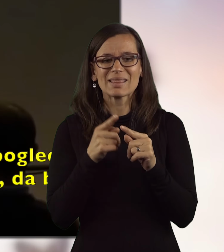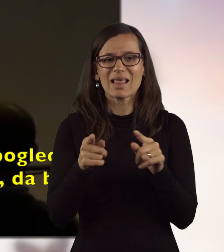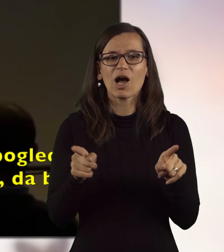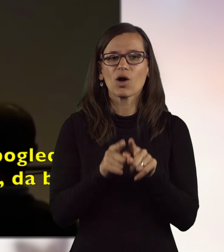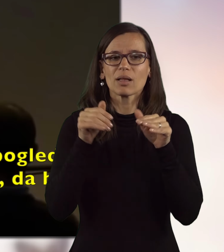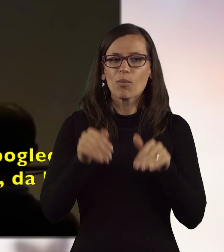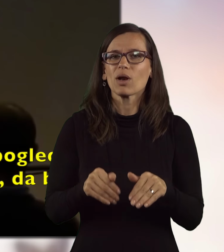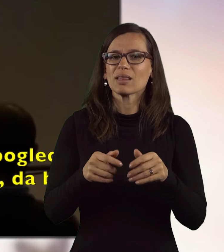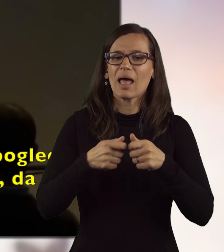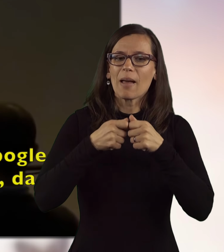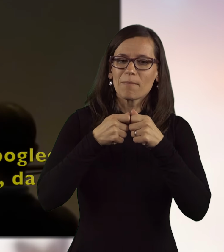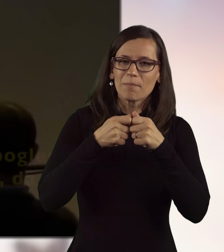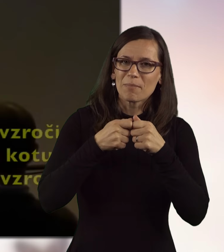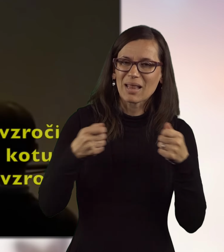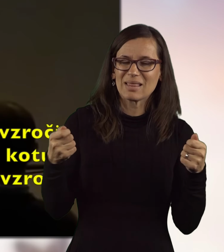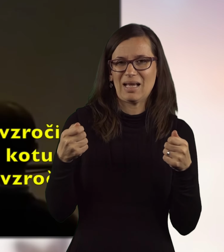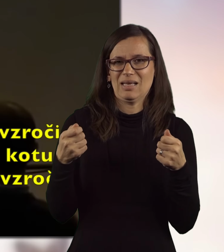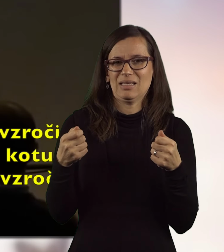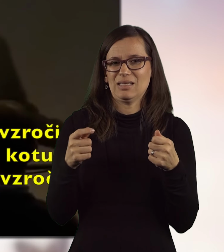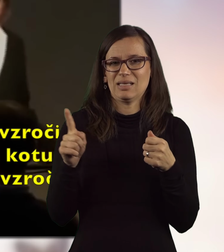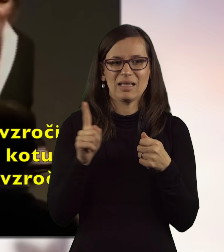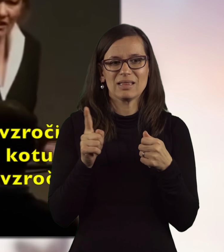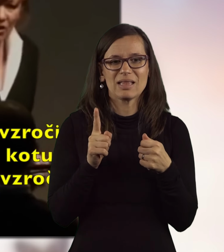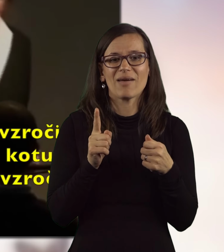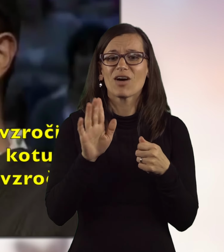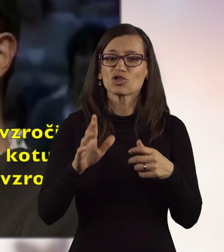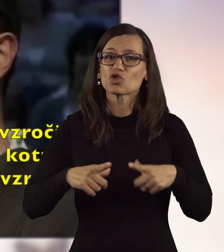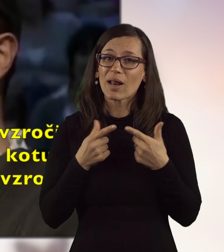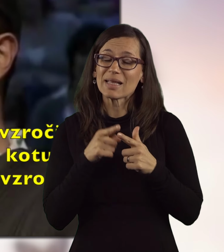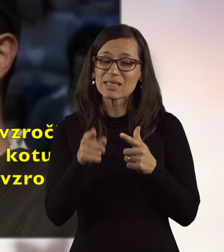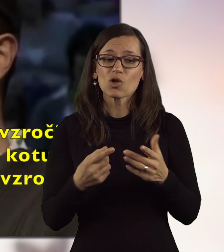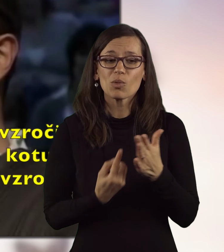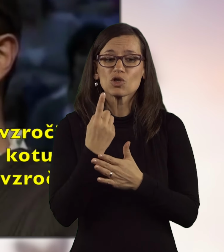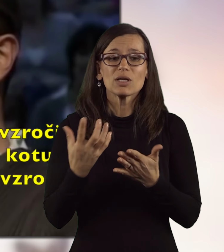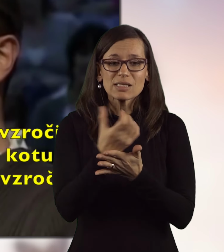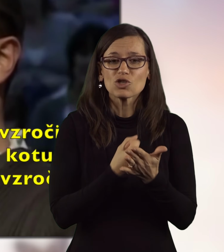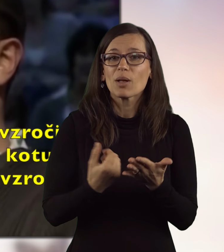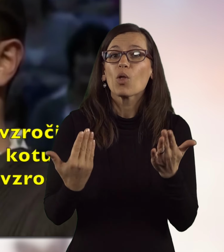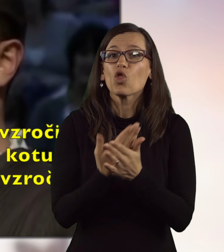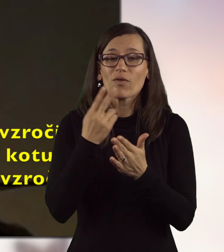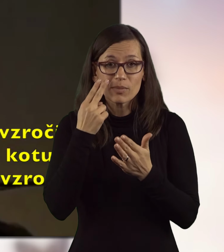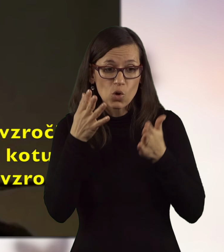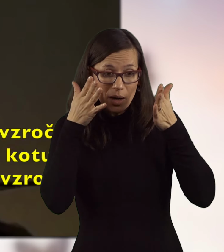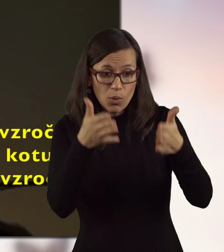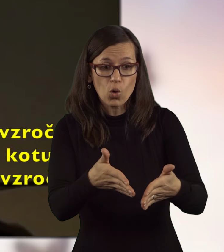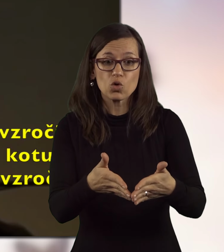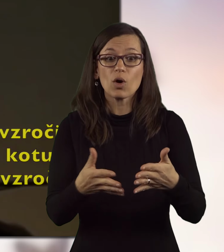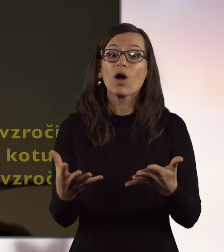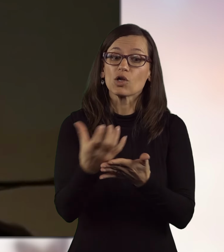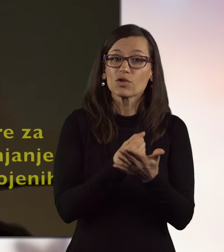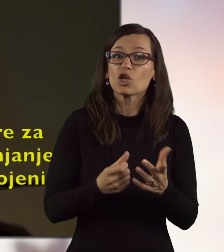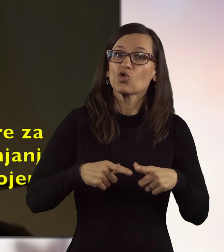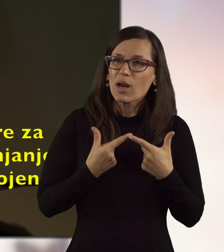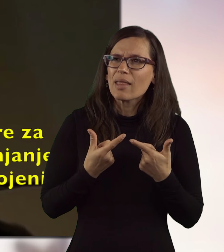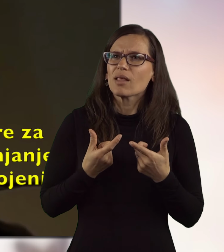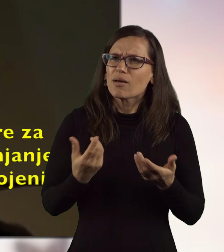you must stretch to catch up with. It's that your life is causing you to reach for the new viewpoint. And when you catch up, then your life causes you to reach